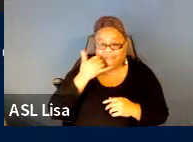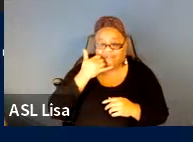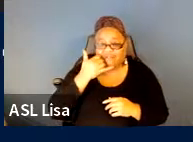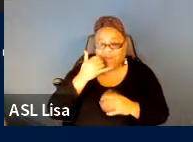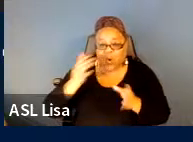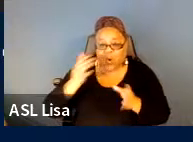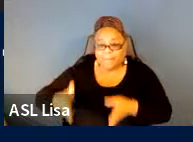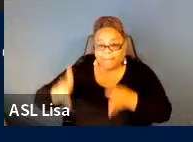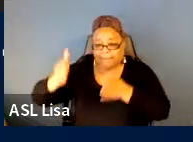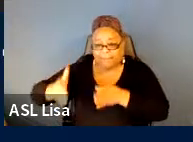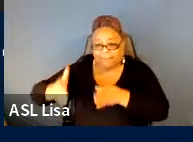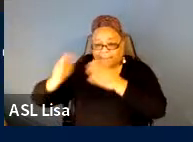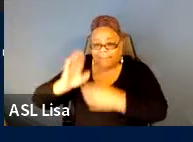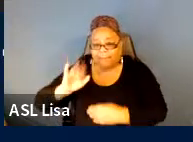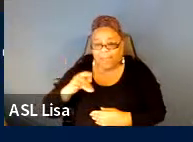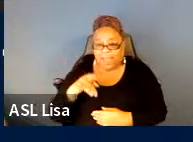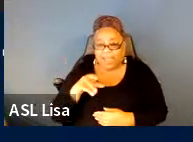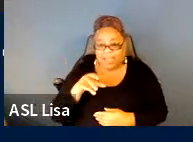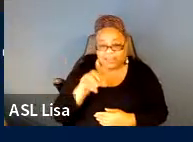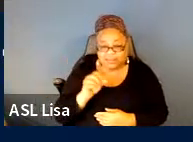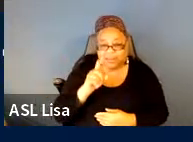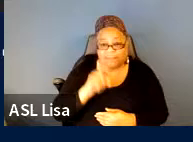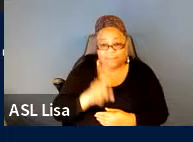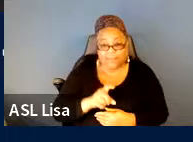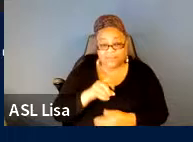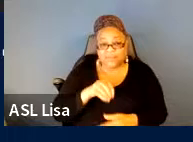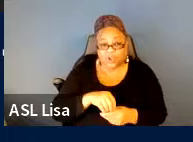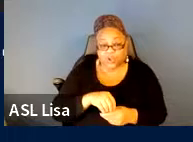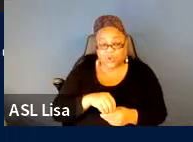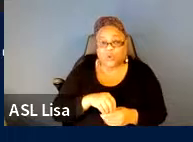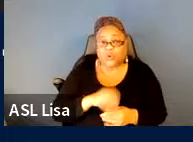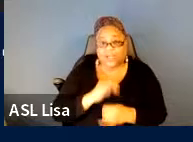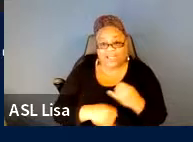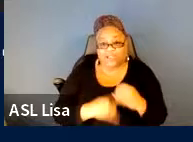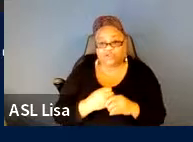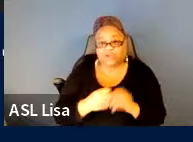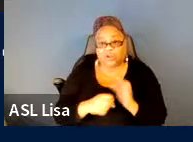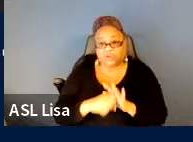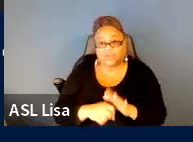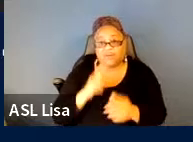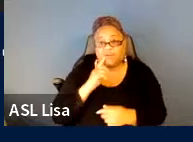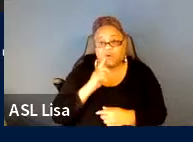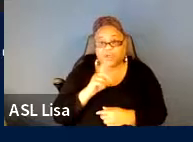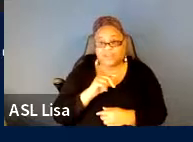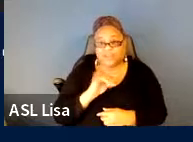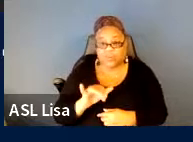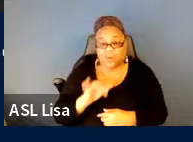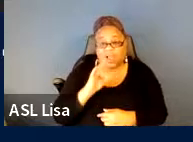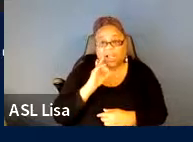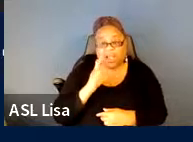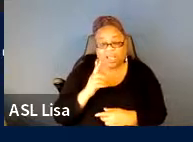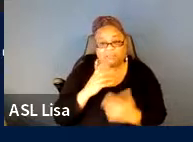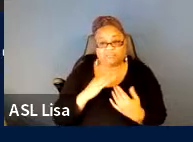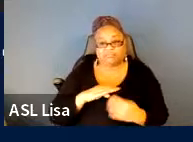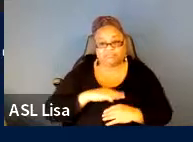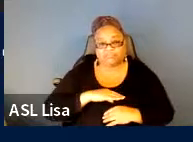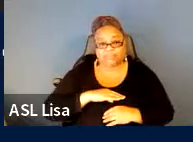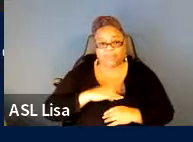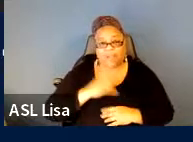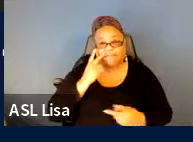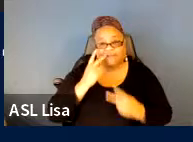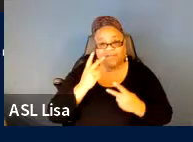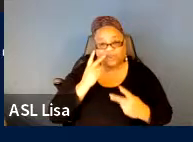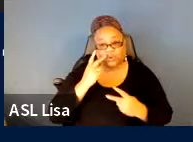the international symbol of TTY and meet visual criteria in the standards. On the right-hand side of the slide